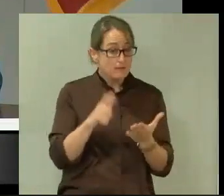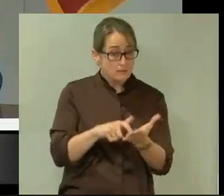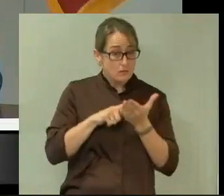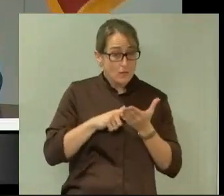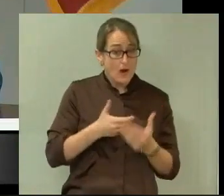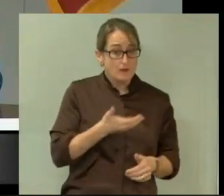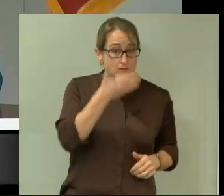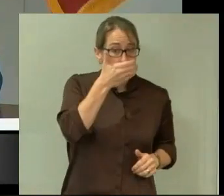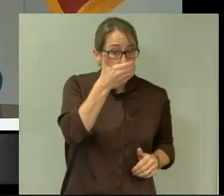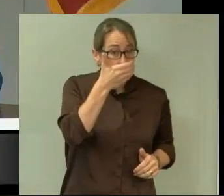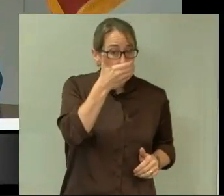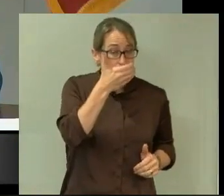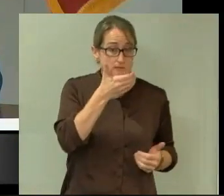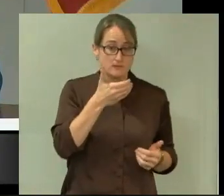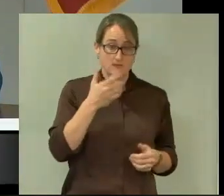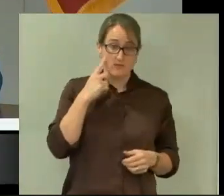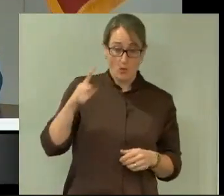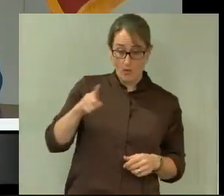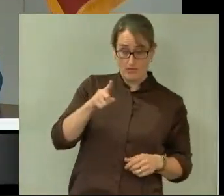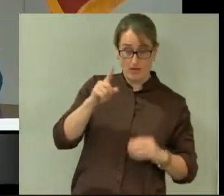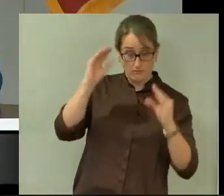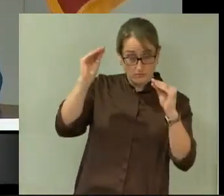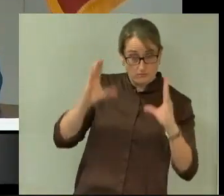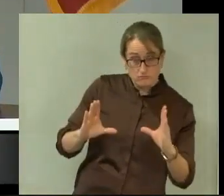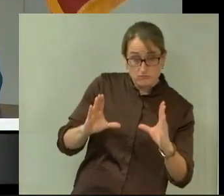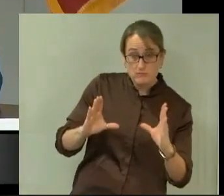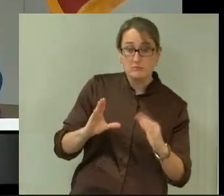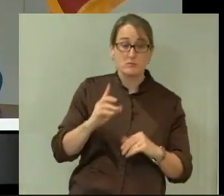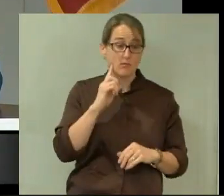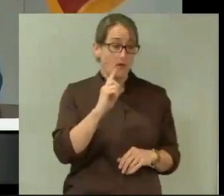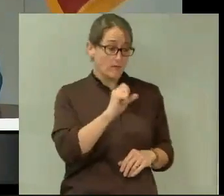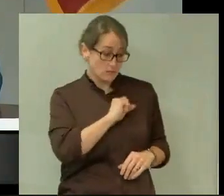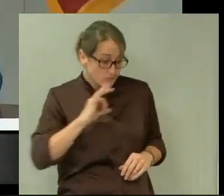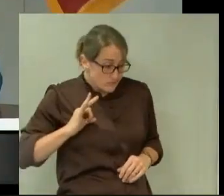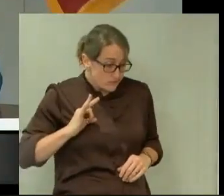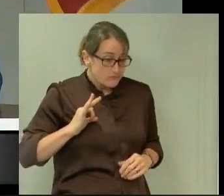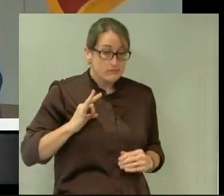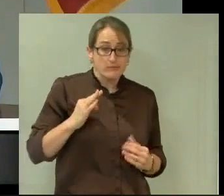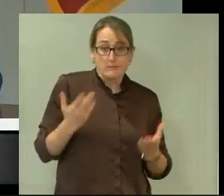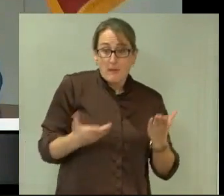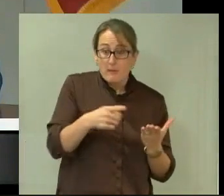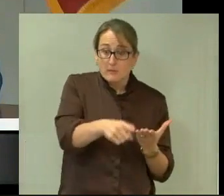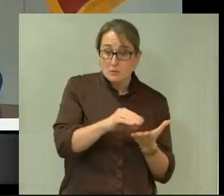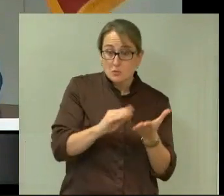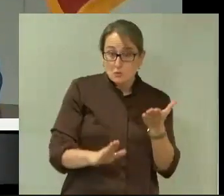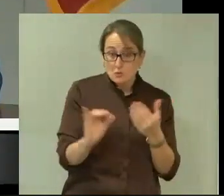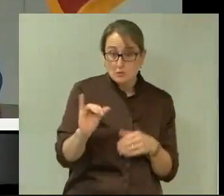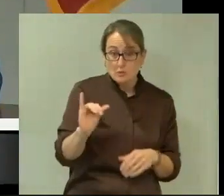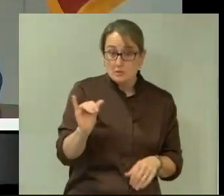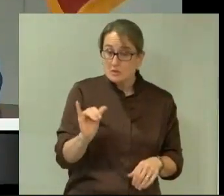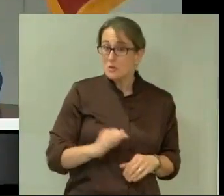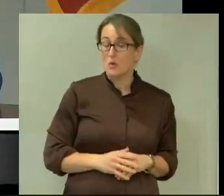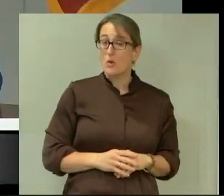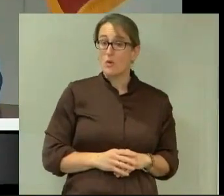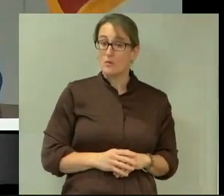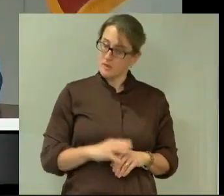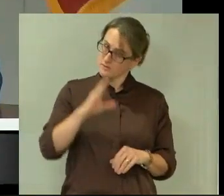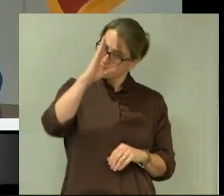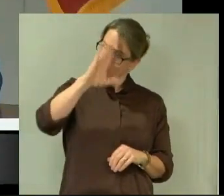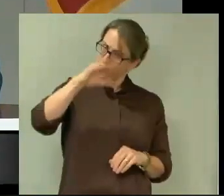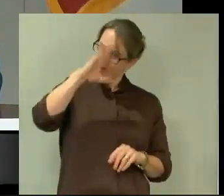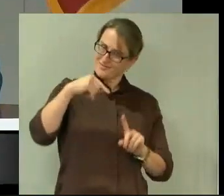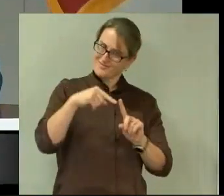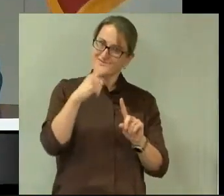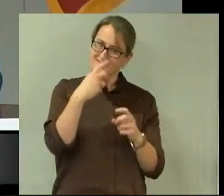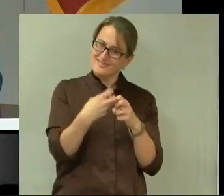for faculty as well as potentially for students, recognizing that that is going to be very difficult